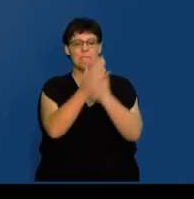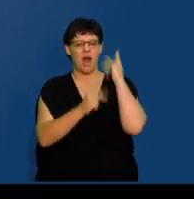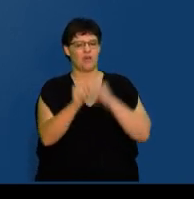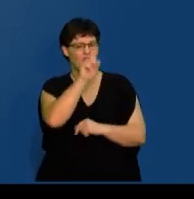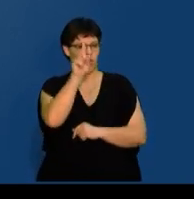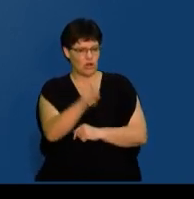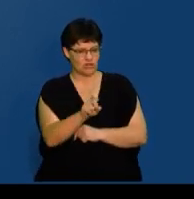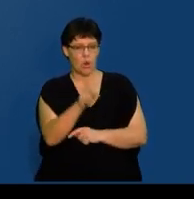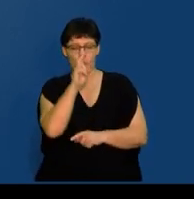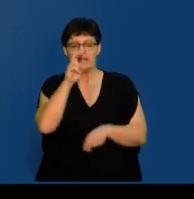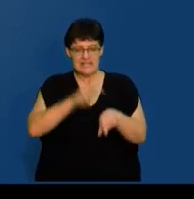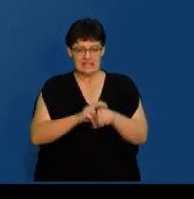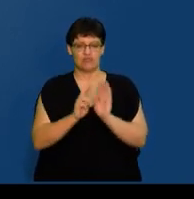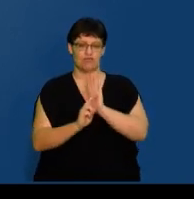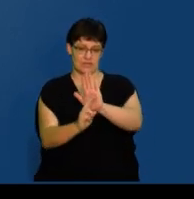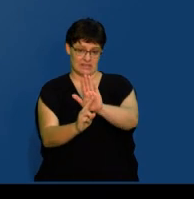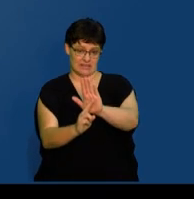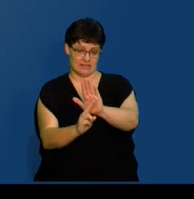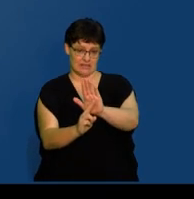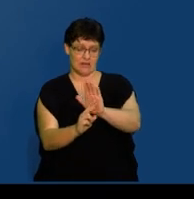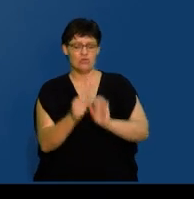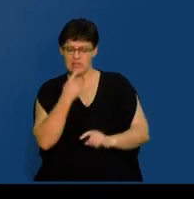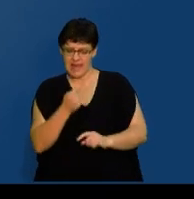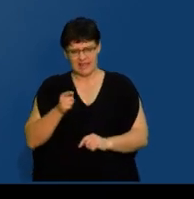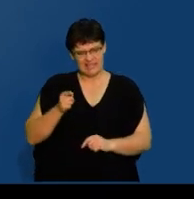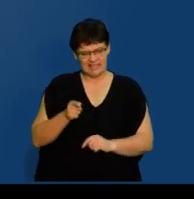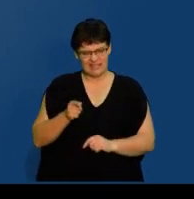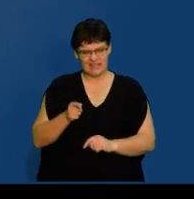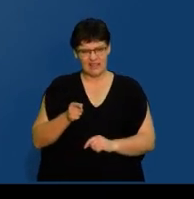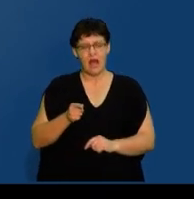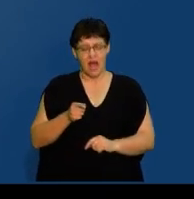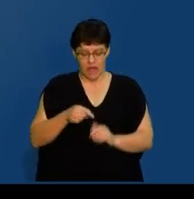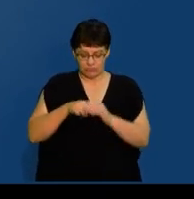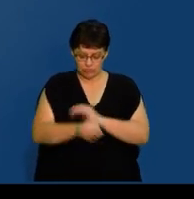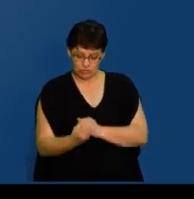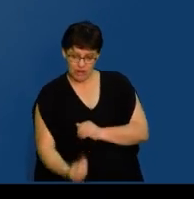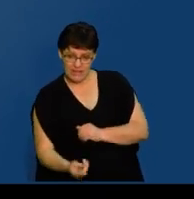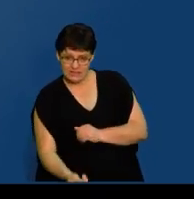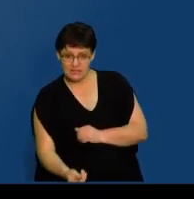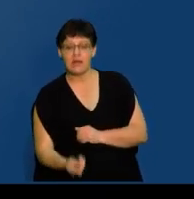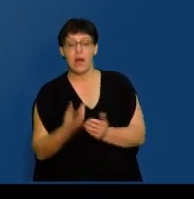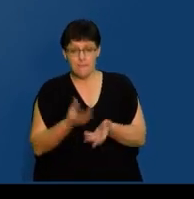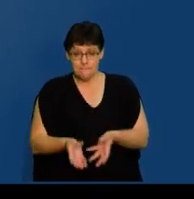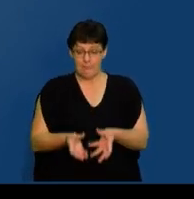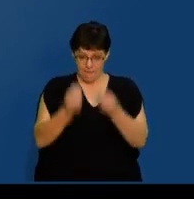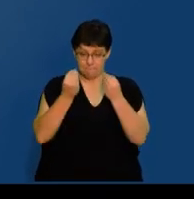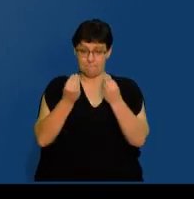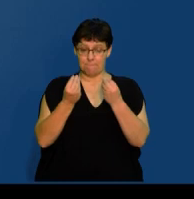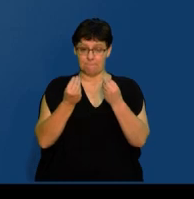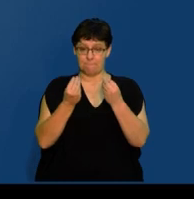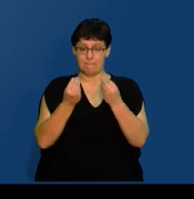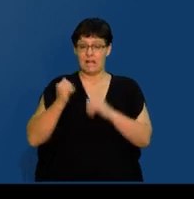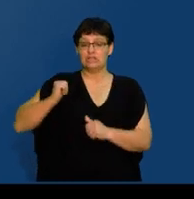we need to represent, to determine the possible genotypes, which are the